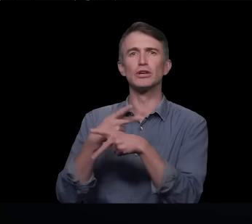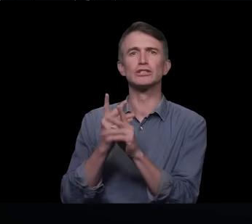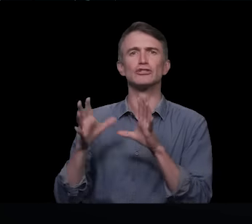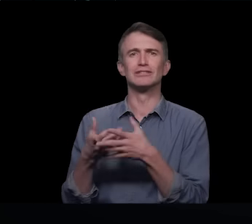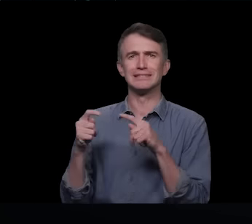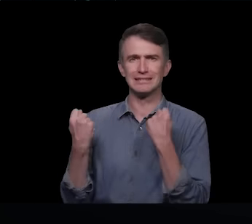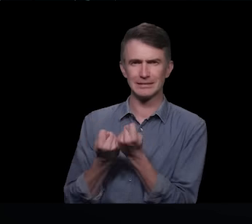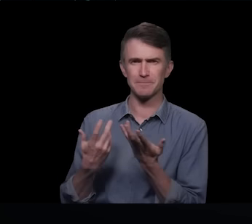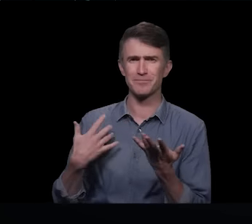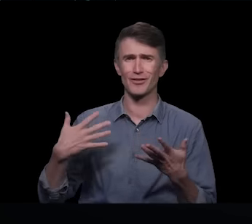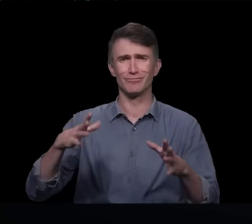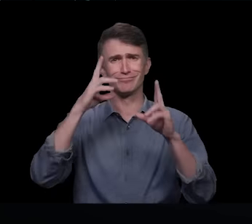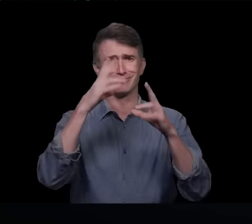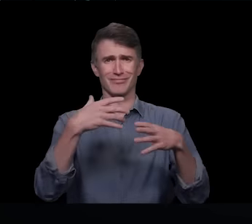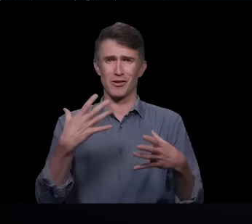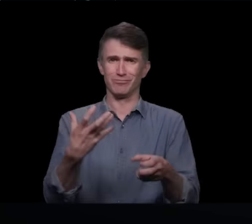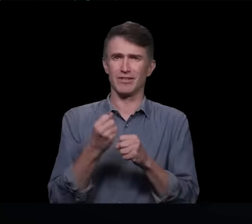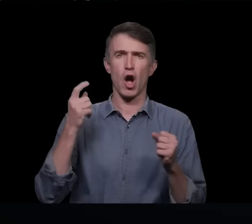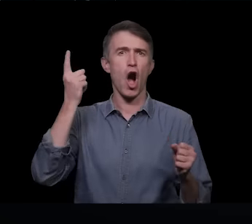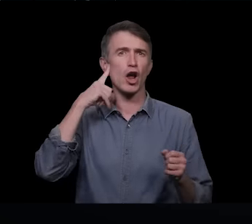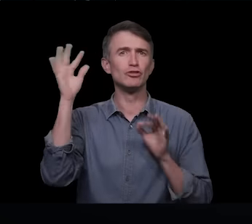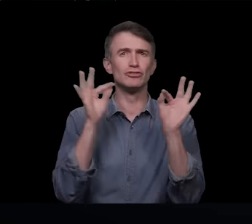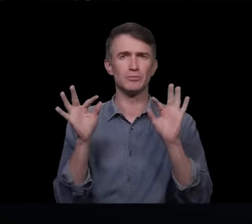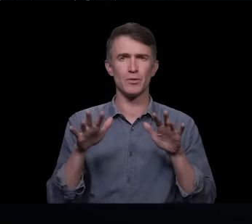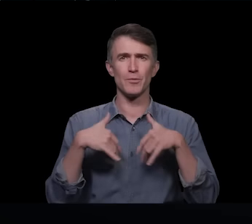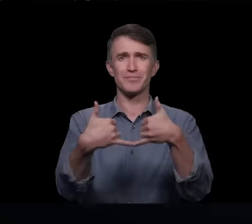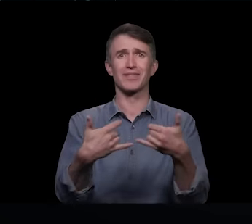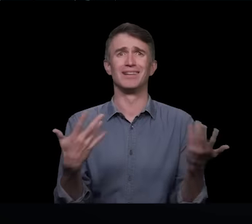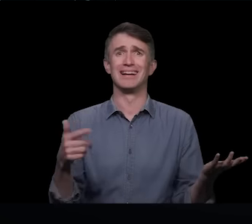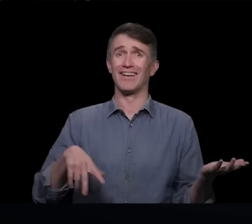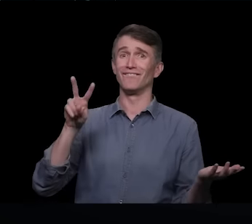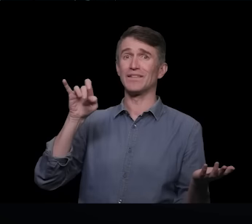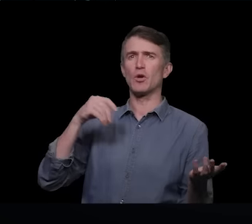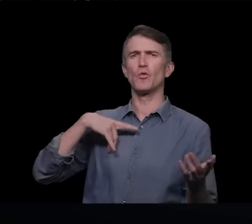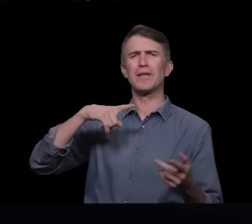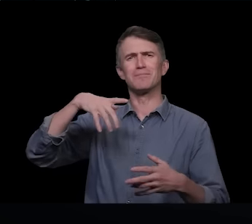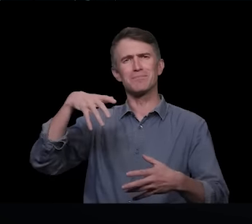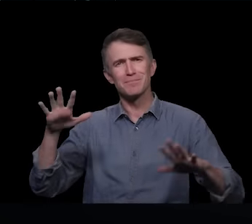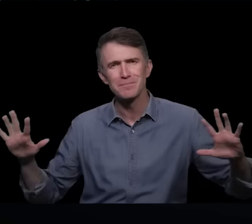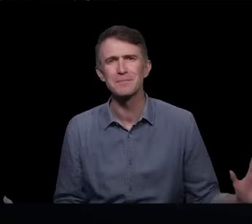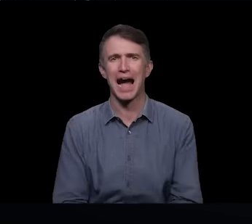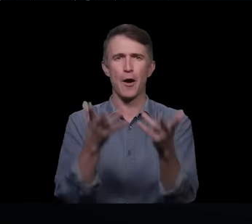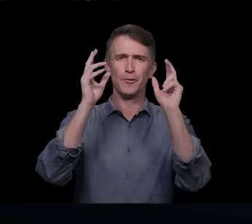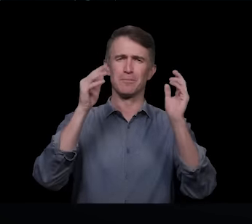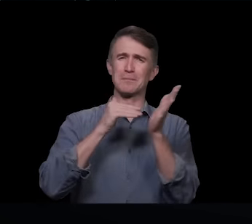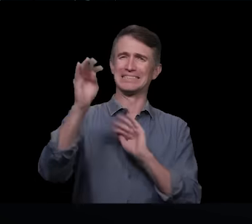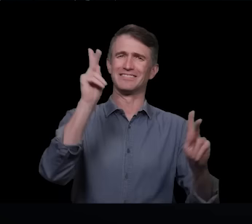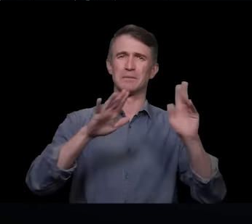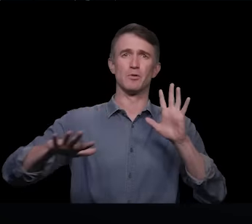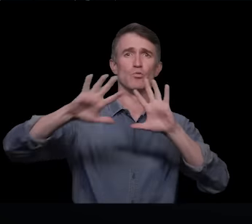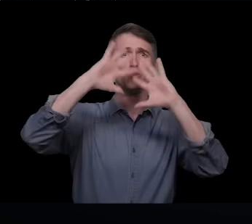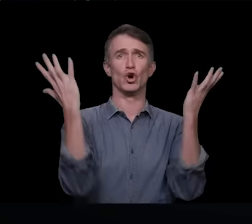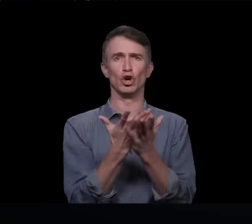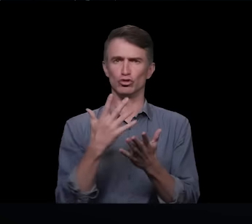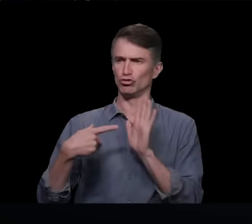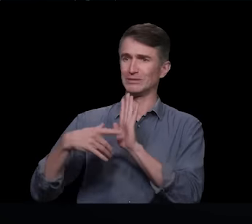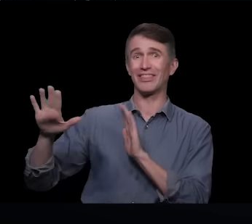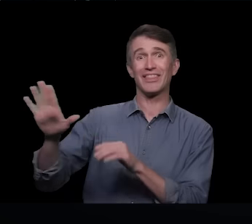to accept the Innovation Award for our audio description feature. At Vimeo, we power video for millions of our customers across the